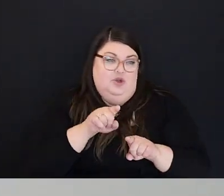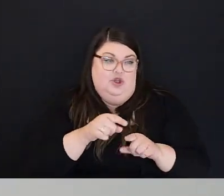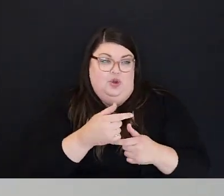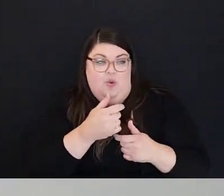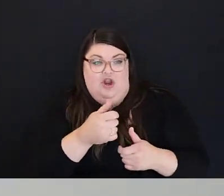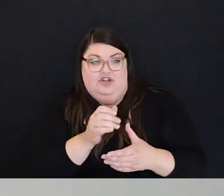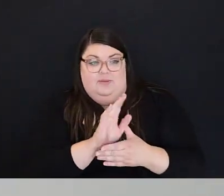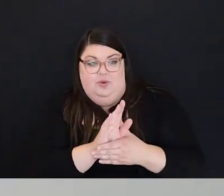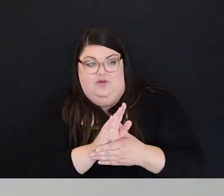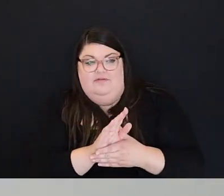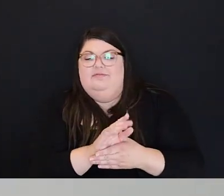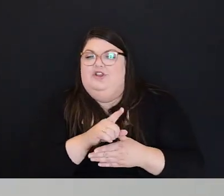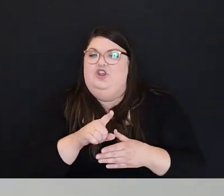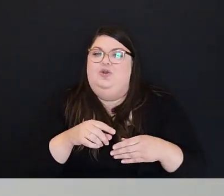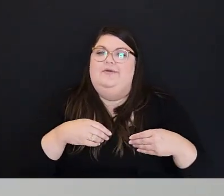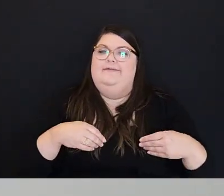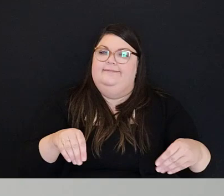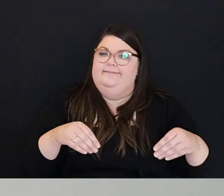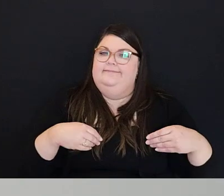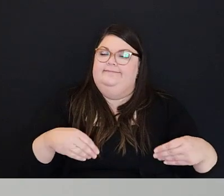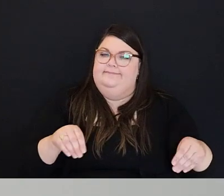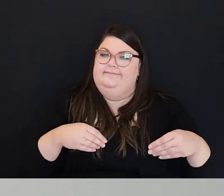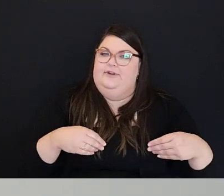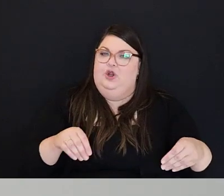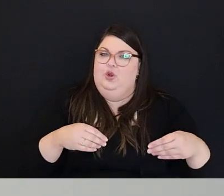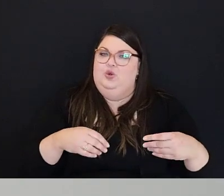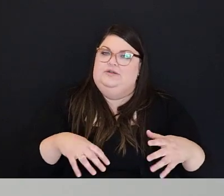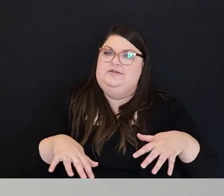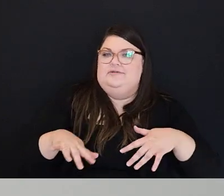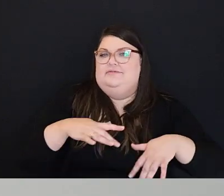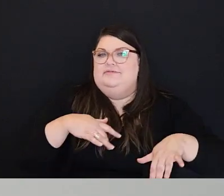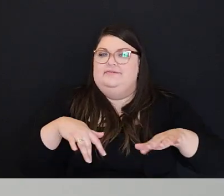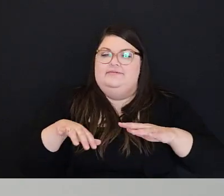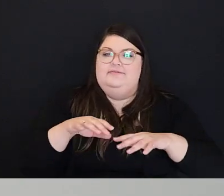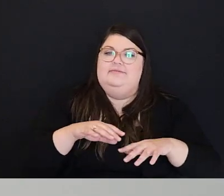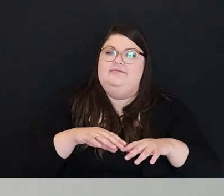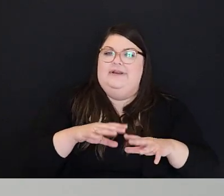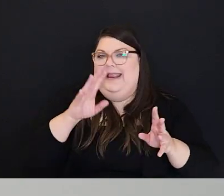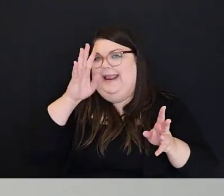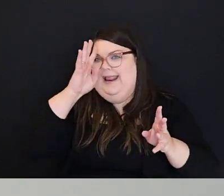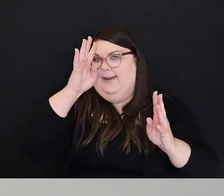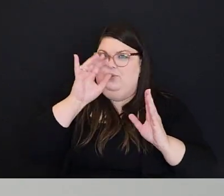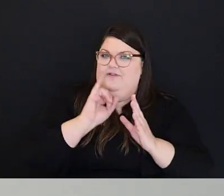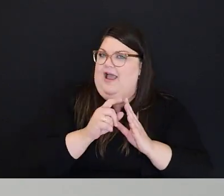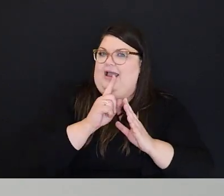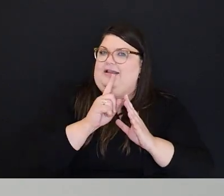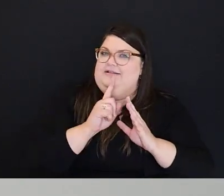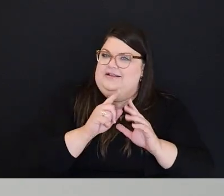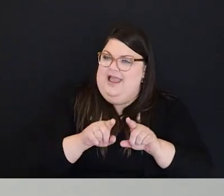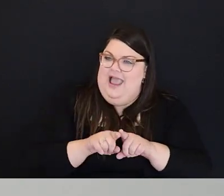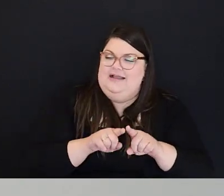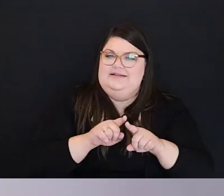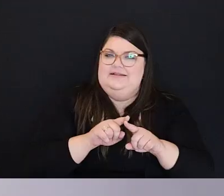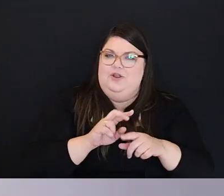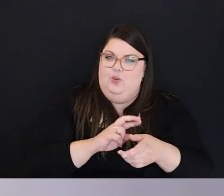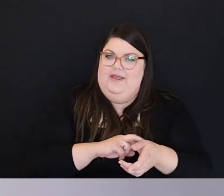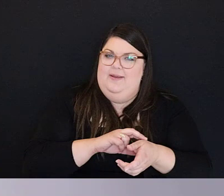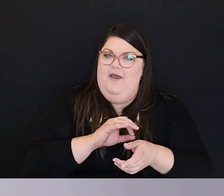allowing yourself to be loose, you know, and improvise as the rhythm of the film moves you.